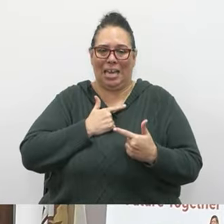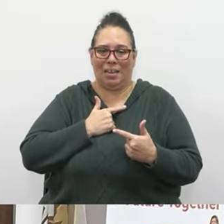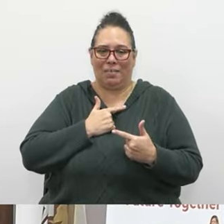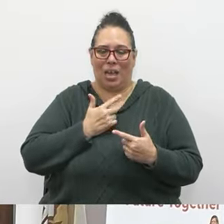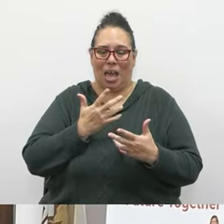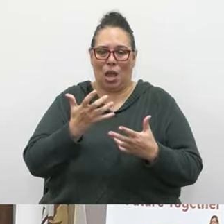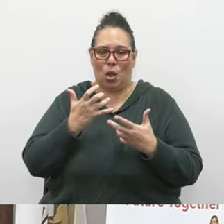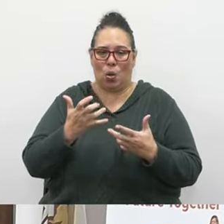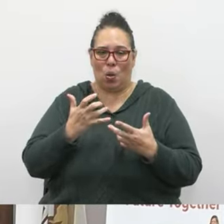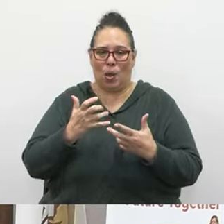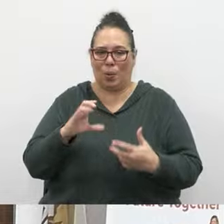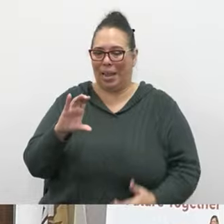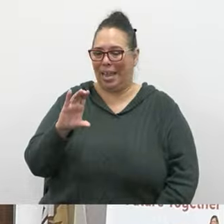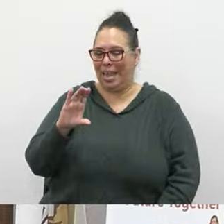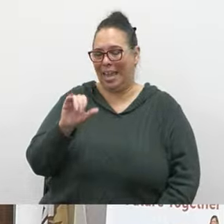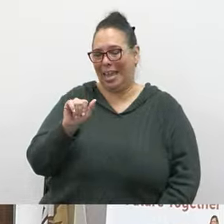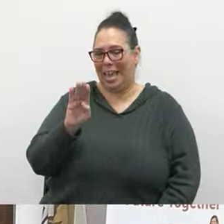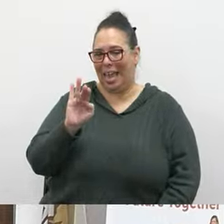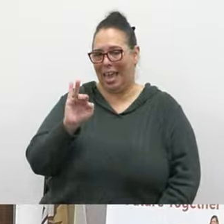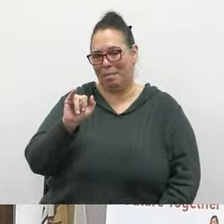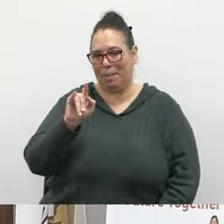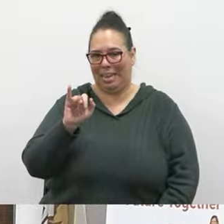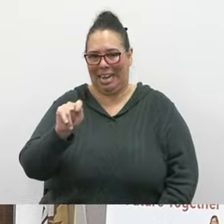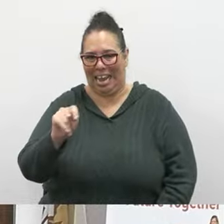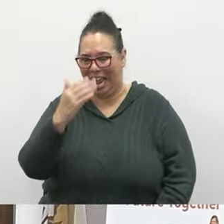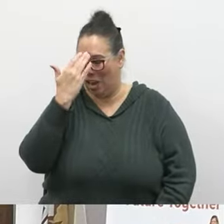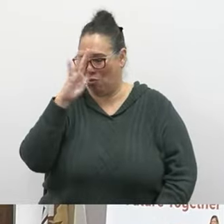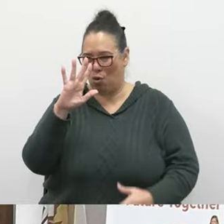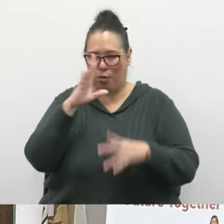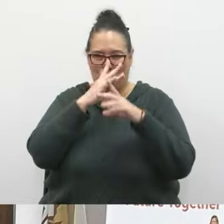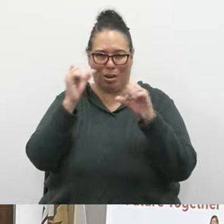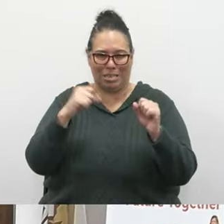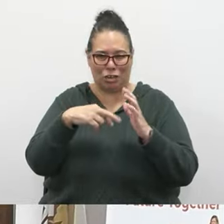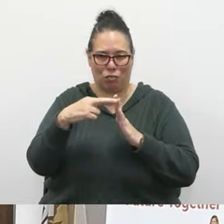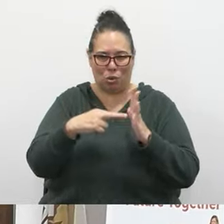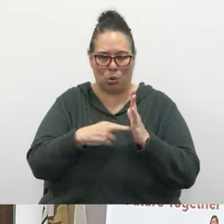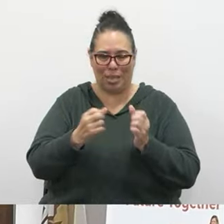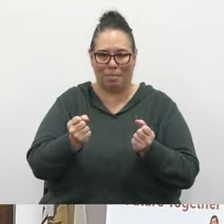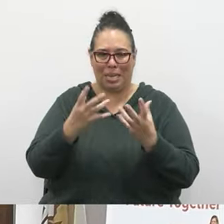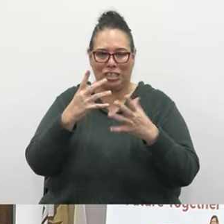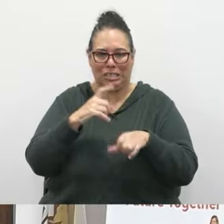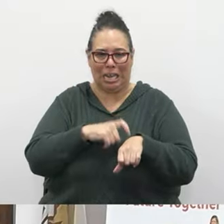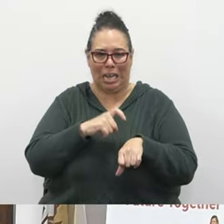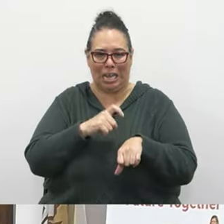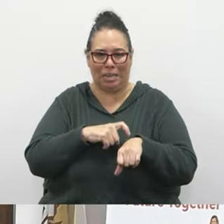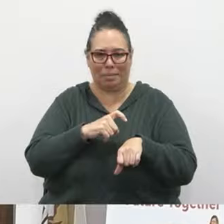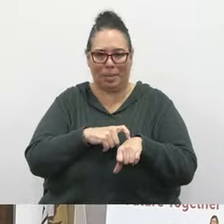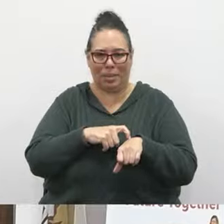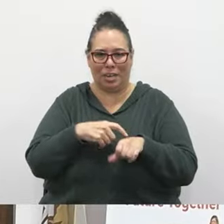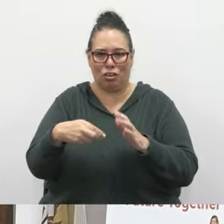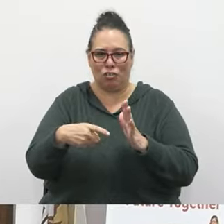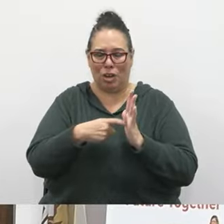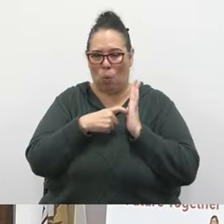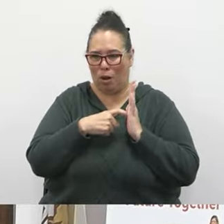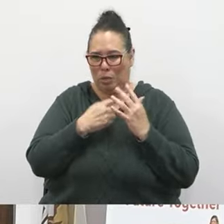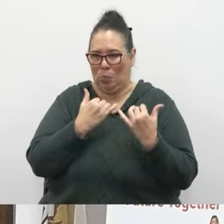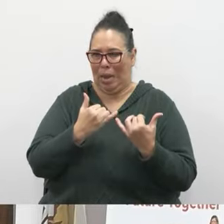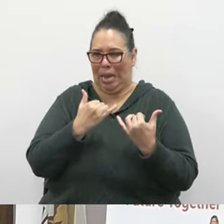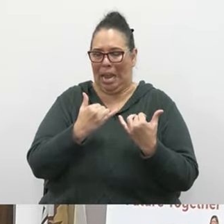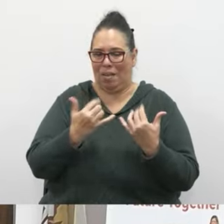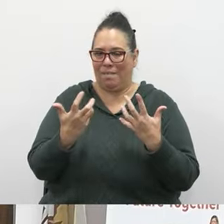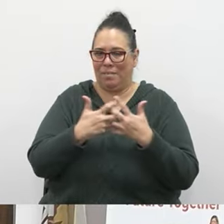part of the cabinet, I don't know if being in the presidential role in the amount of time that it requires best suits